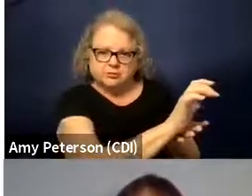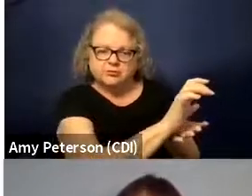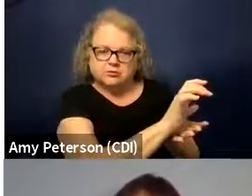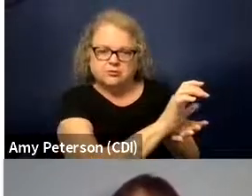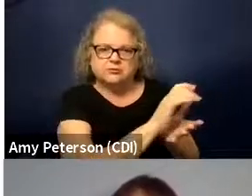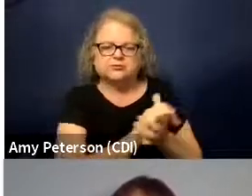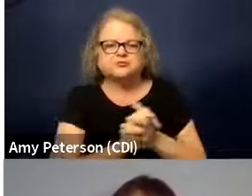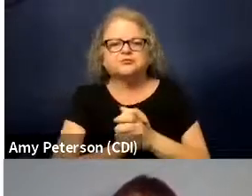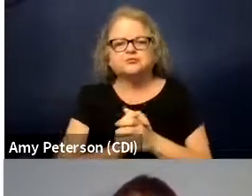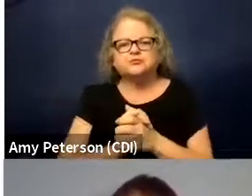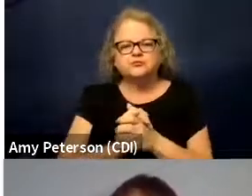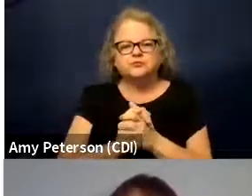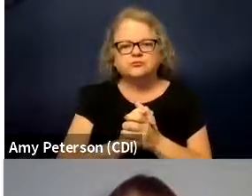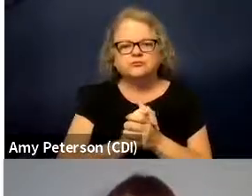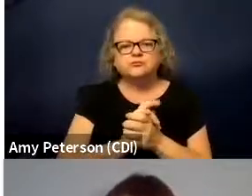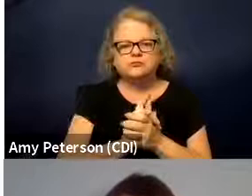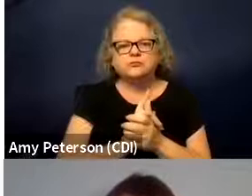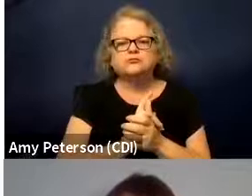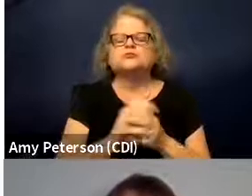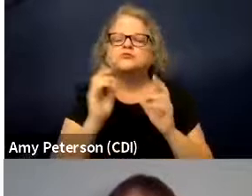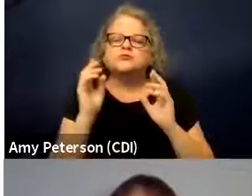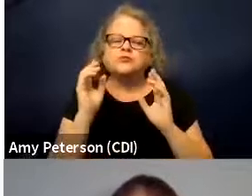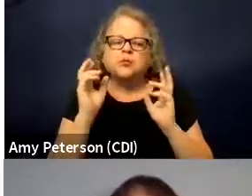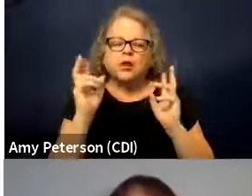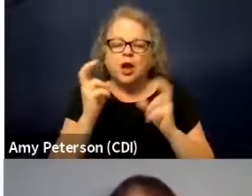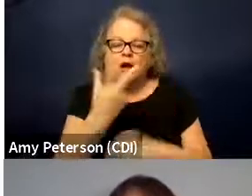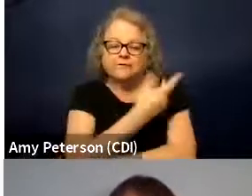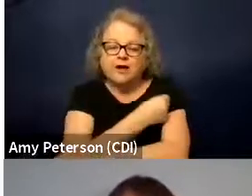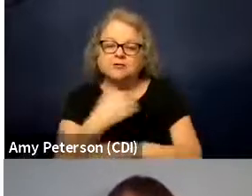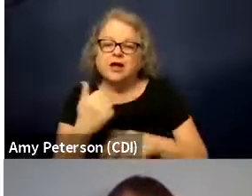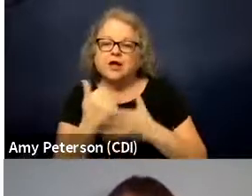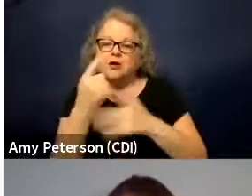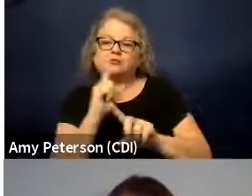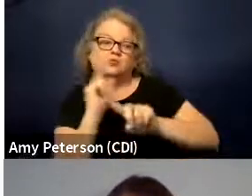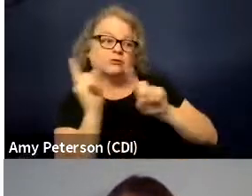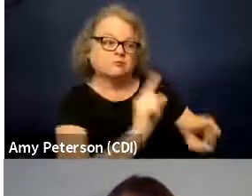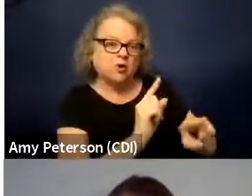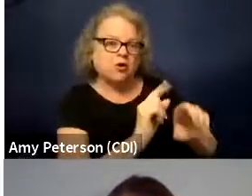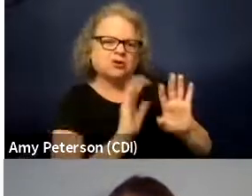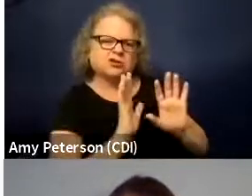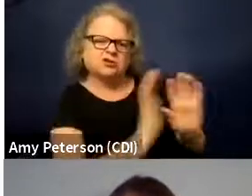may prevent infection in many people, but it's not 100%.